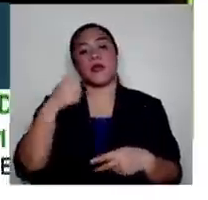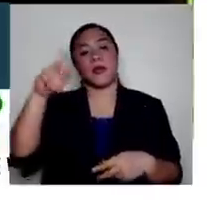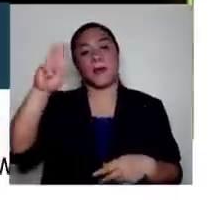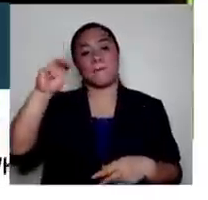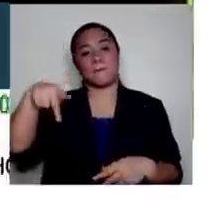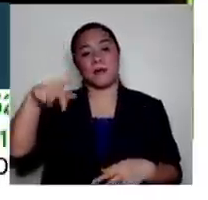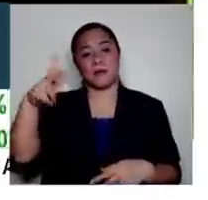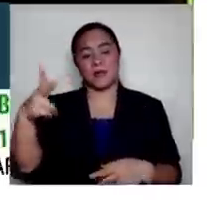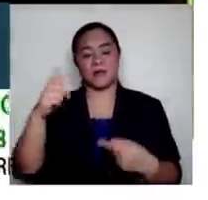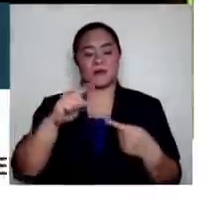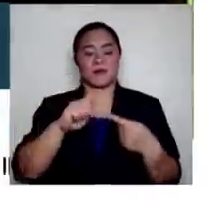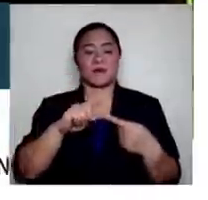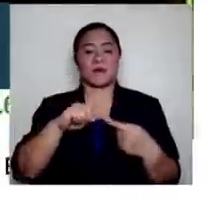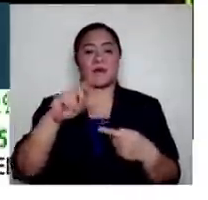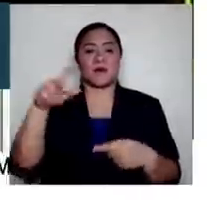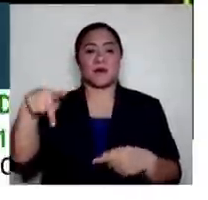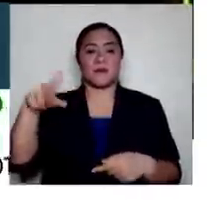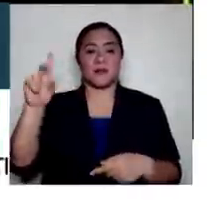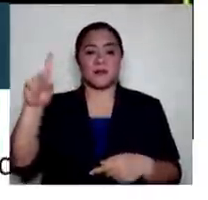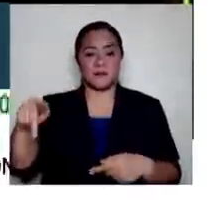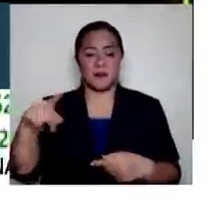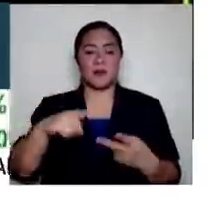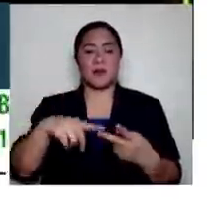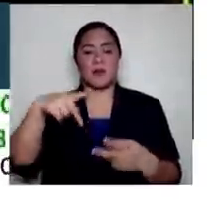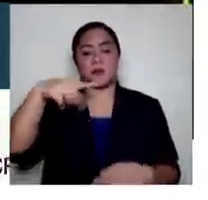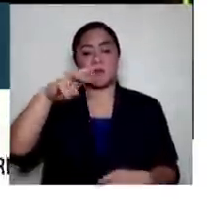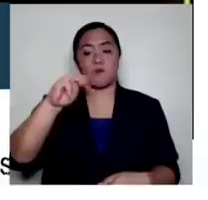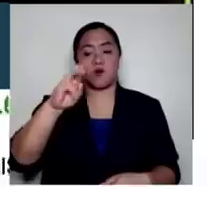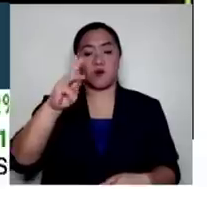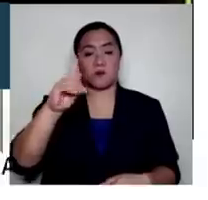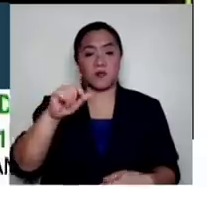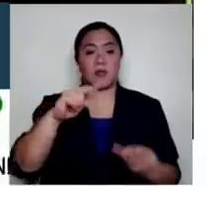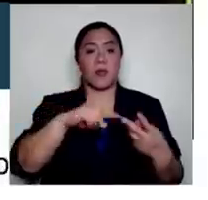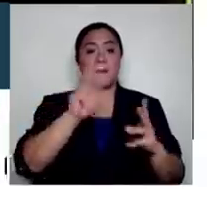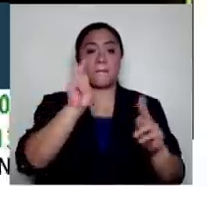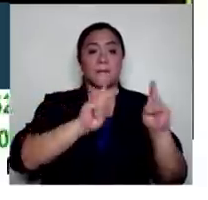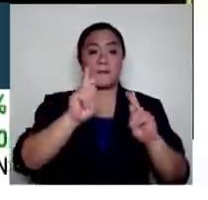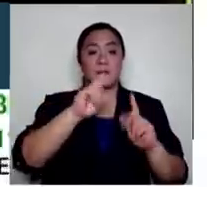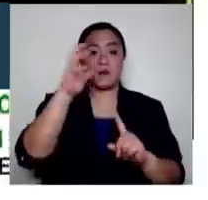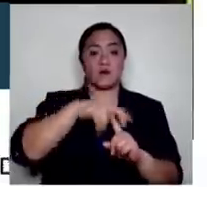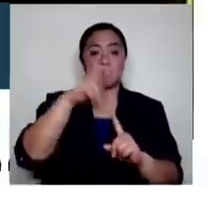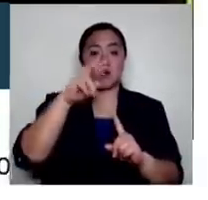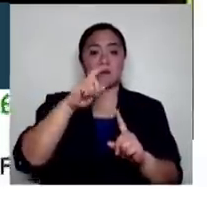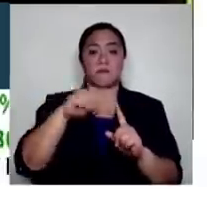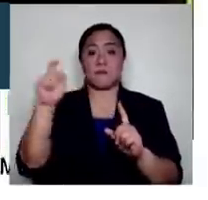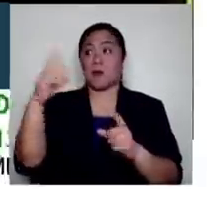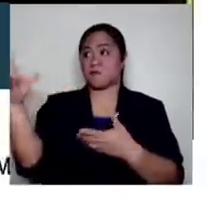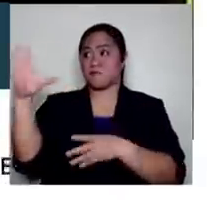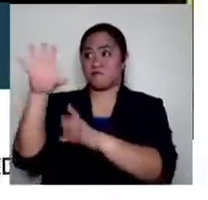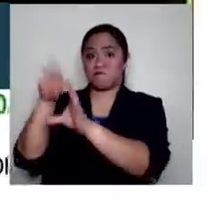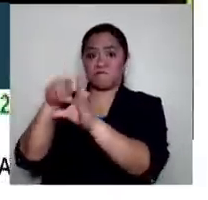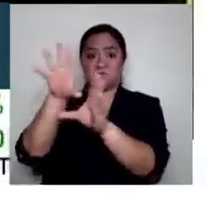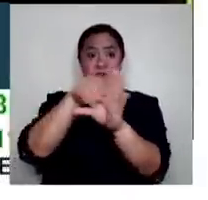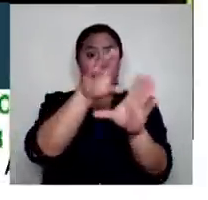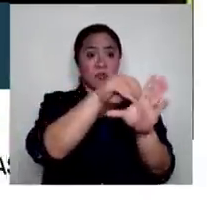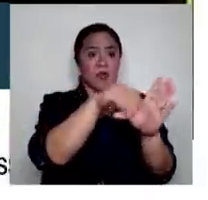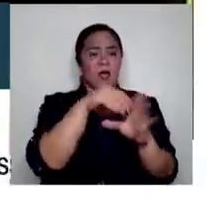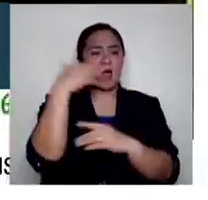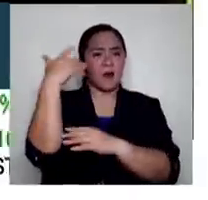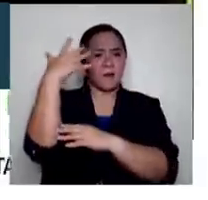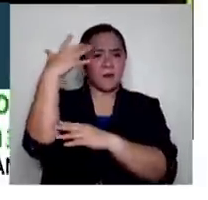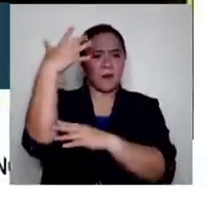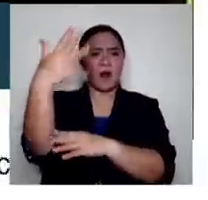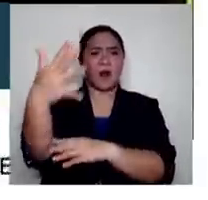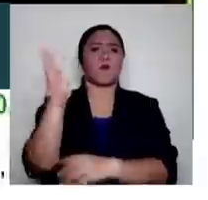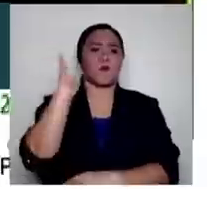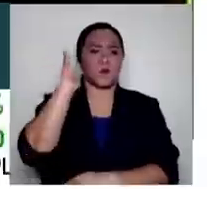Laban, Promdi, and People's Champ Movement. Pero lalaki po yan, dadami pa po ang sasama dyan in due time. So yan